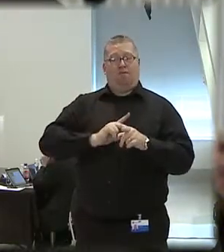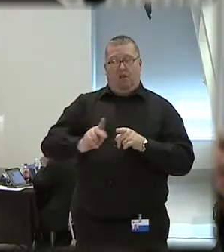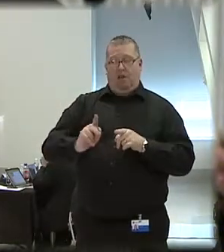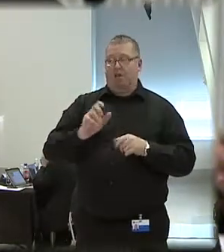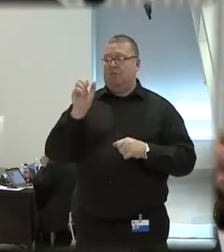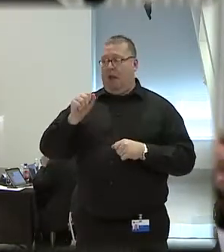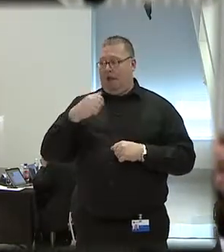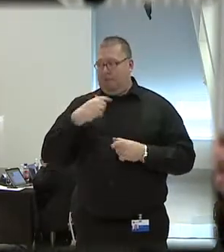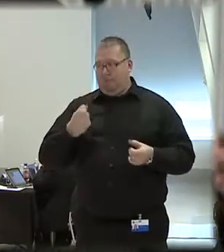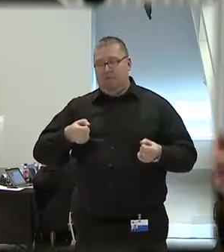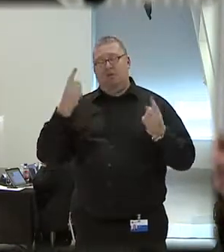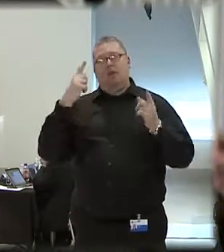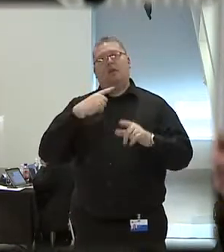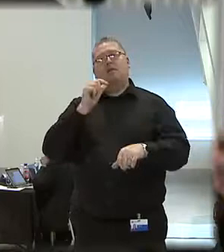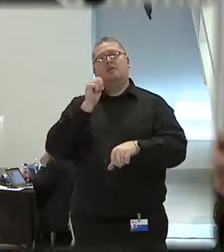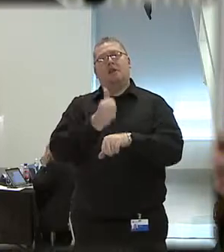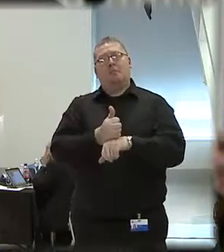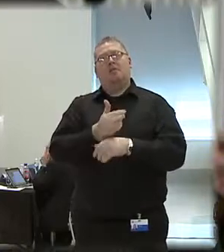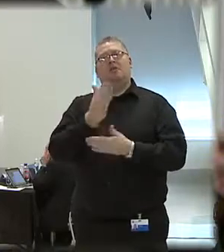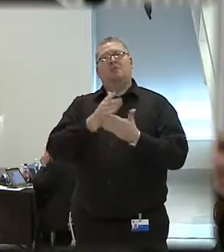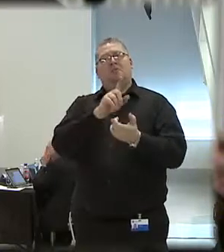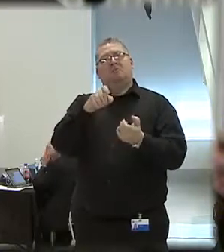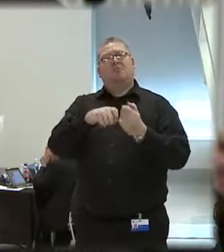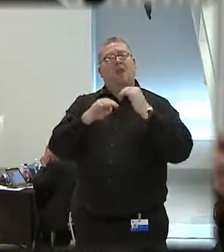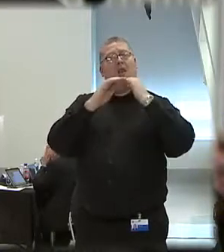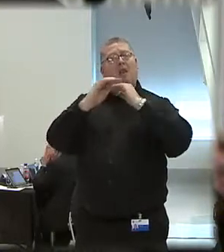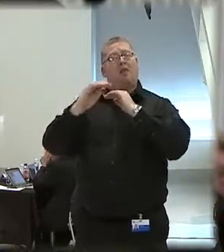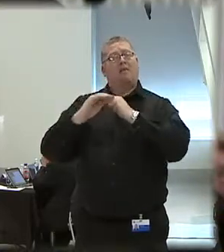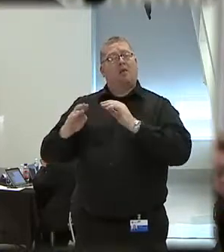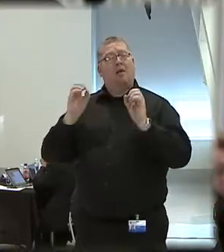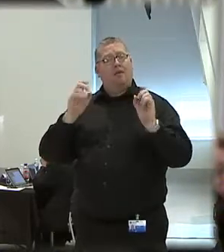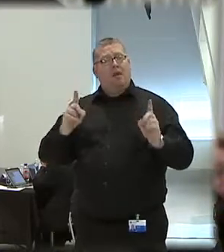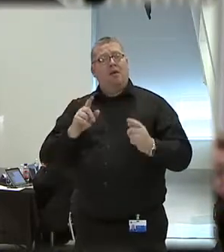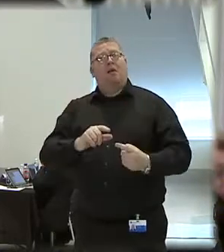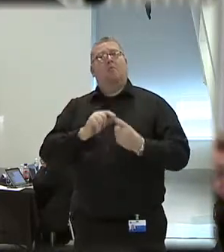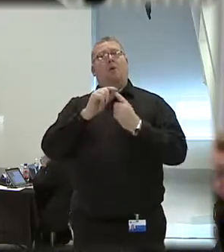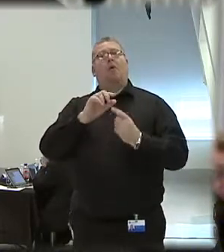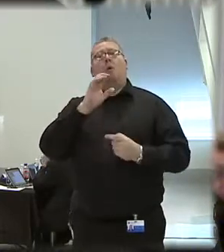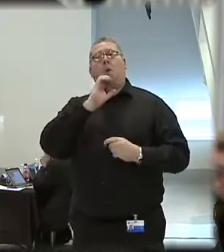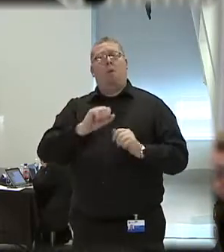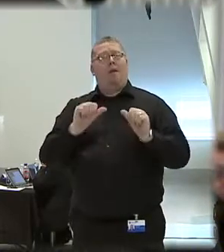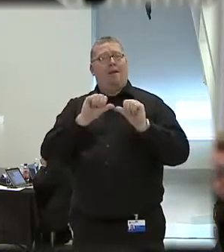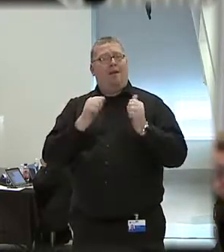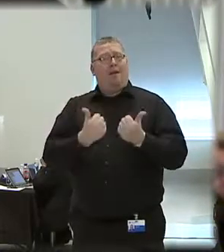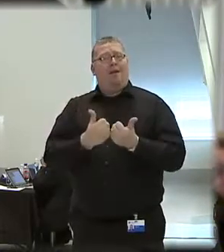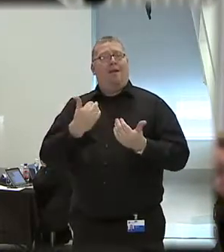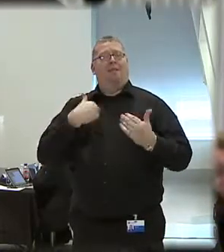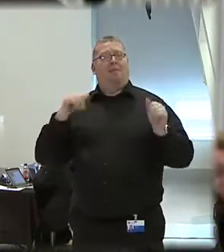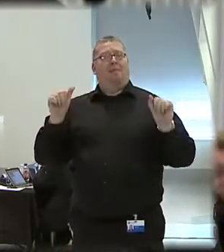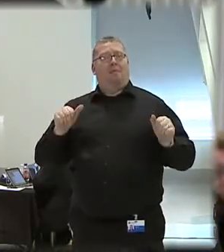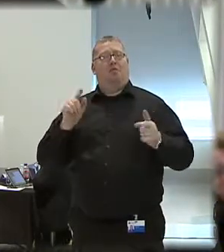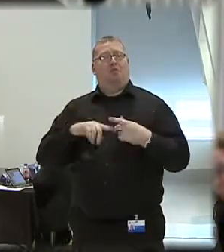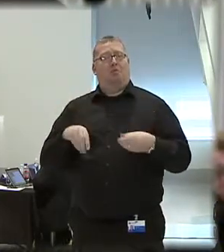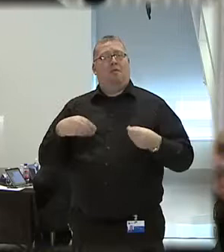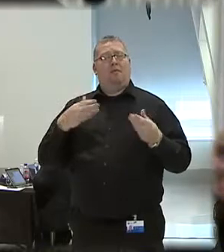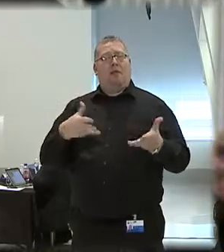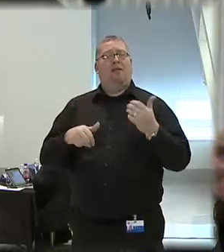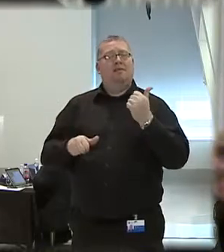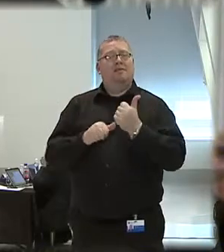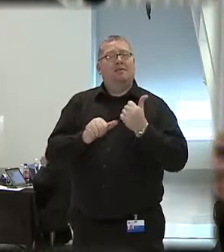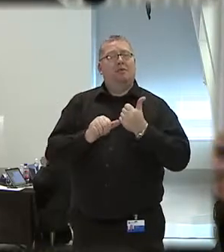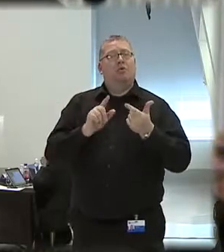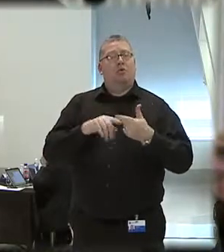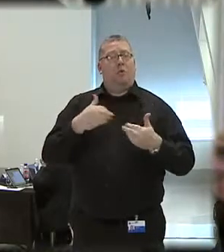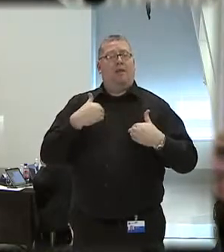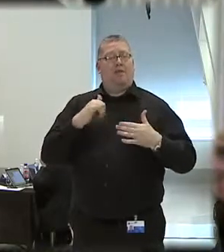could see the establishment of certain levels of education, especially in those agencies that have the ability to provide assistance to obtain